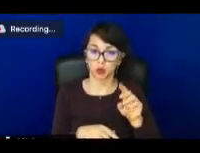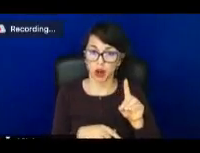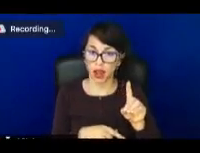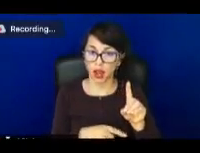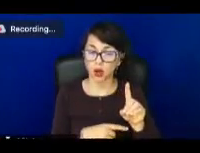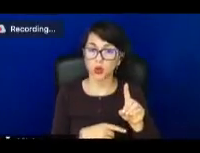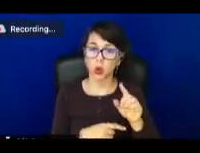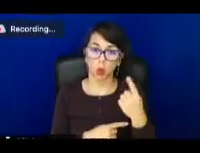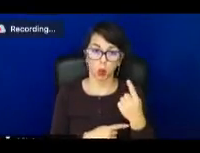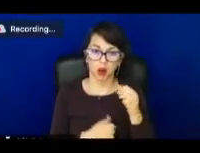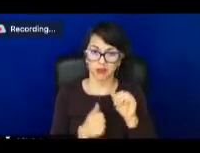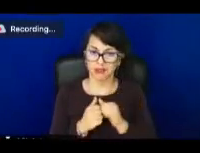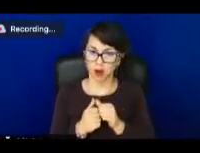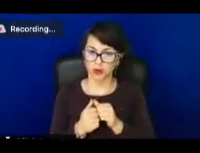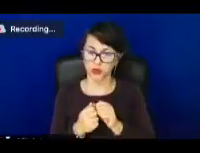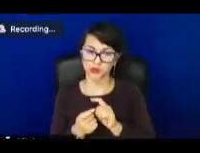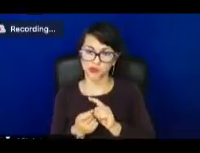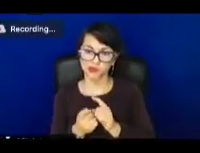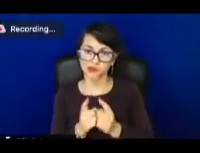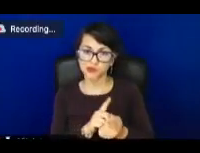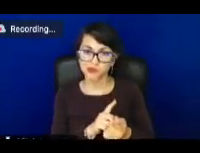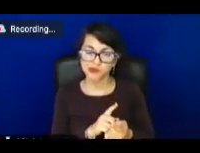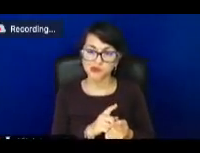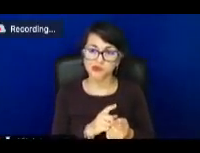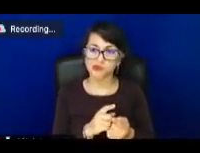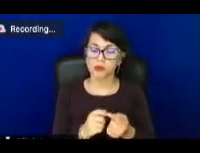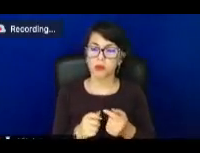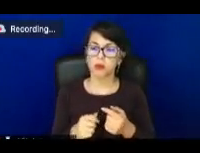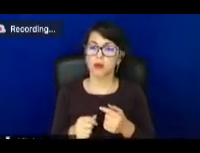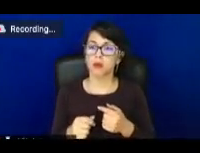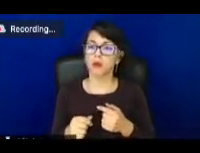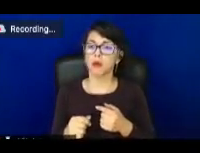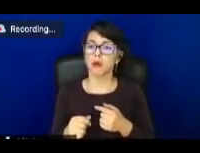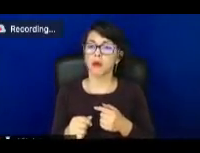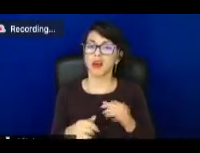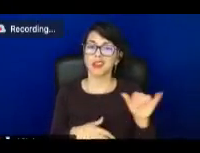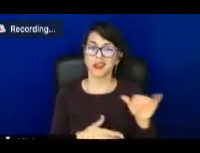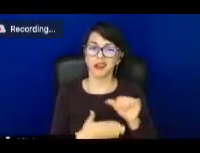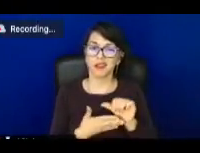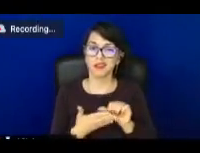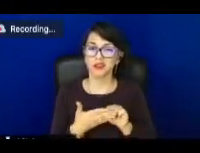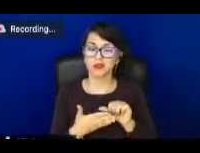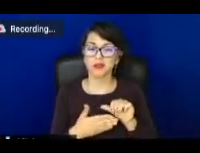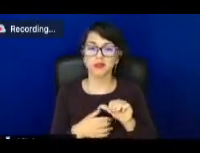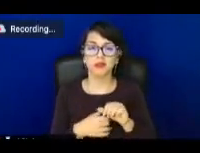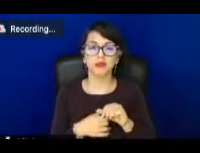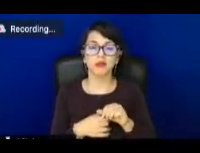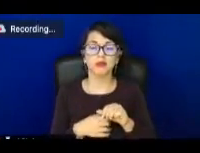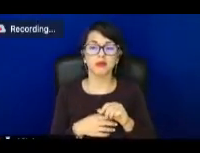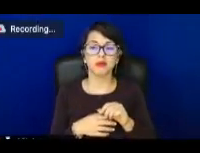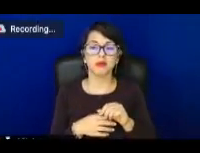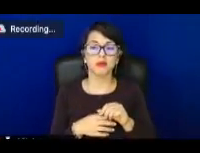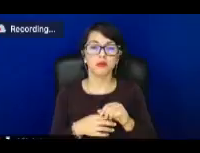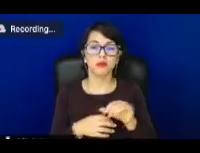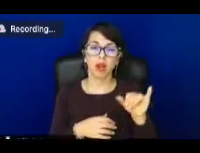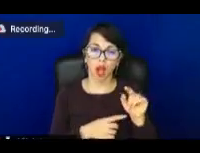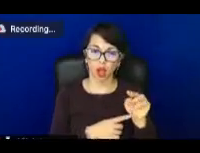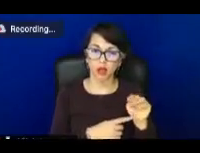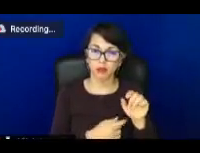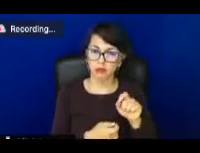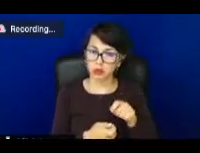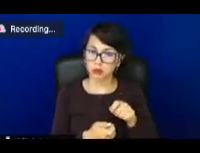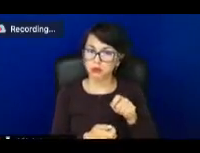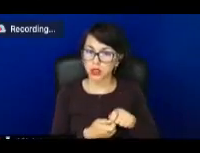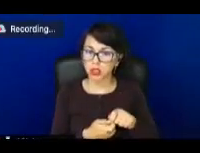So I think the idea behind that agenda item was to kind of talk about if there's a way